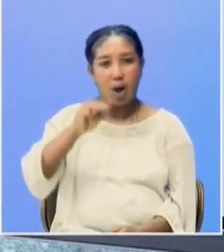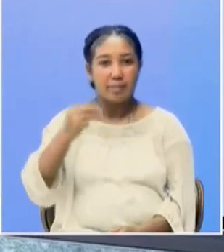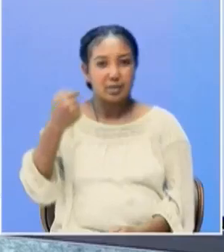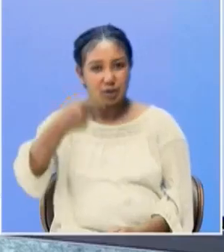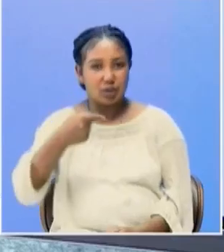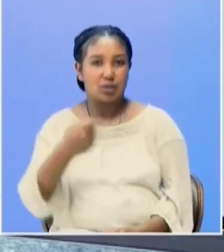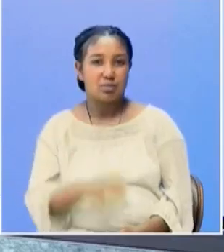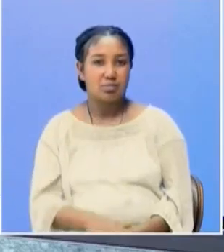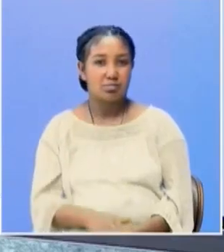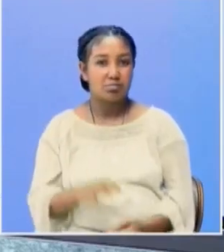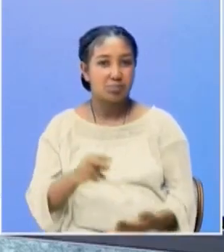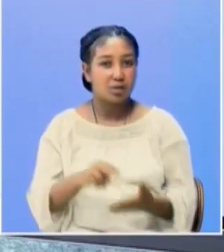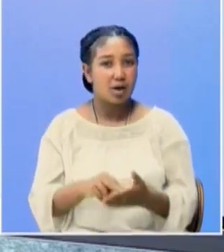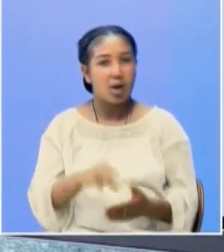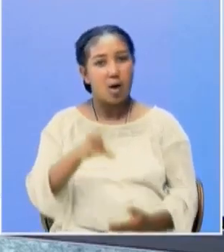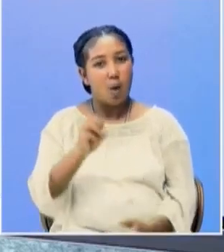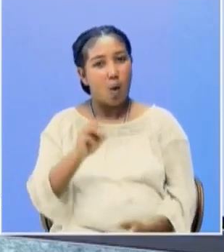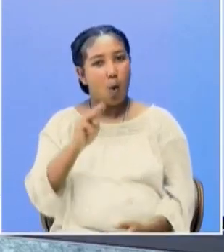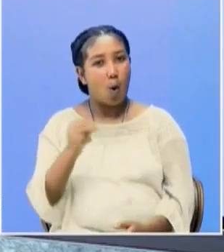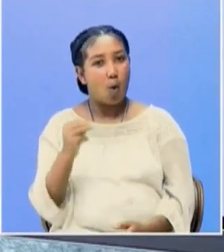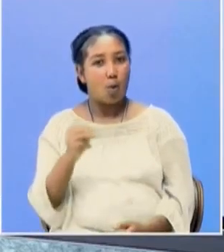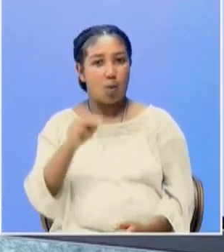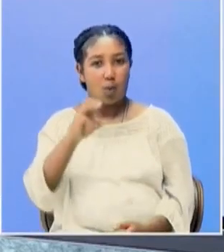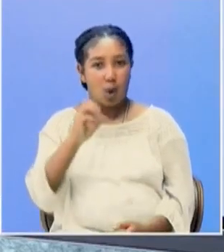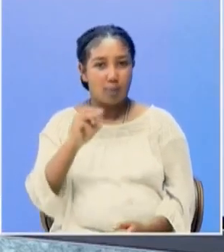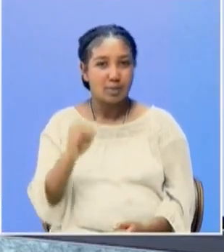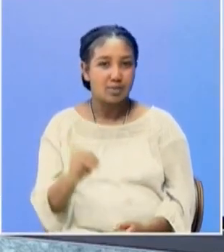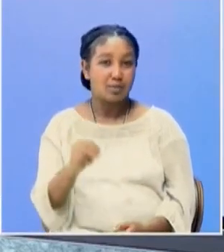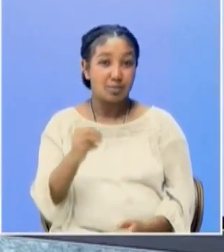OMG. This means, oh my God.